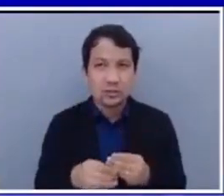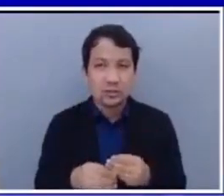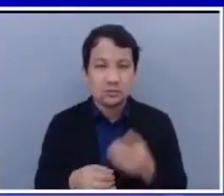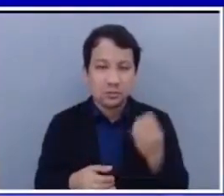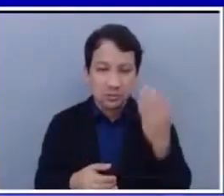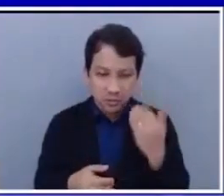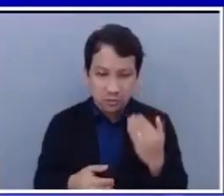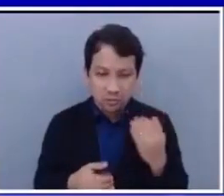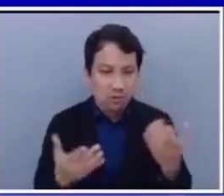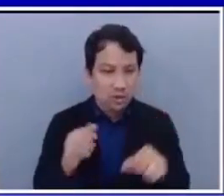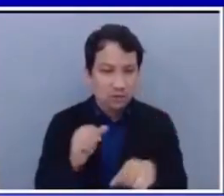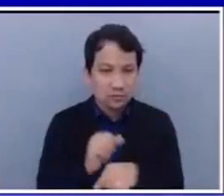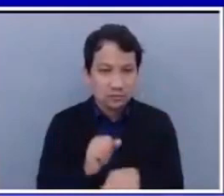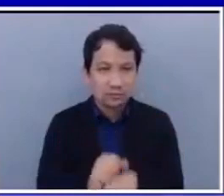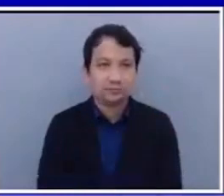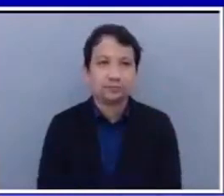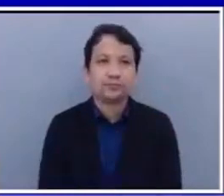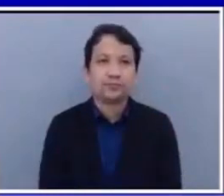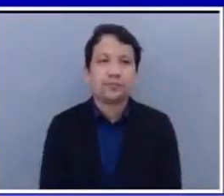male counterpart.